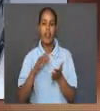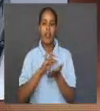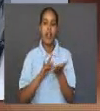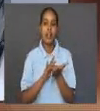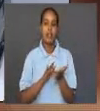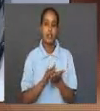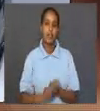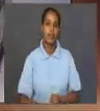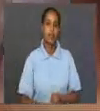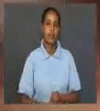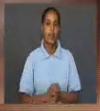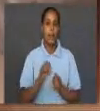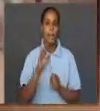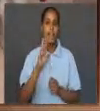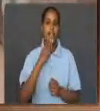certain drugs.